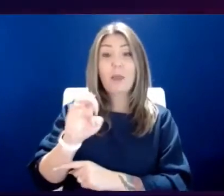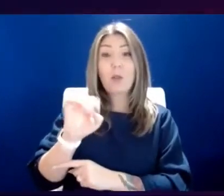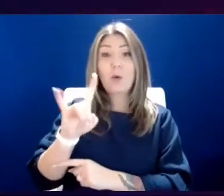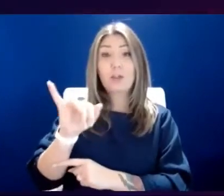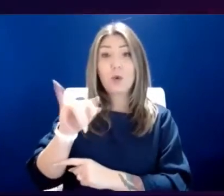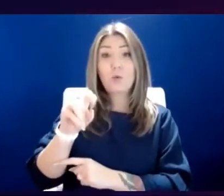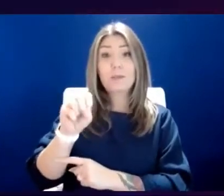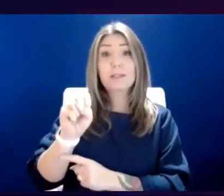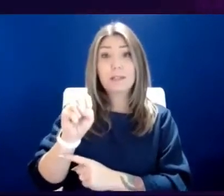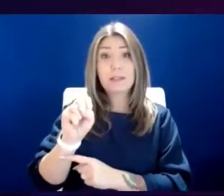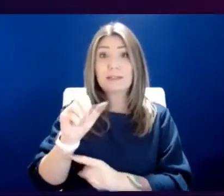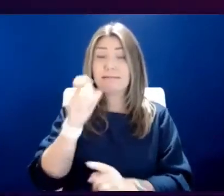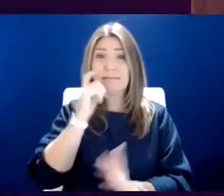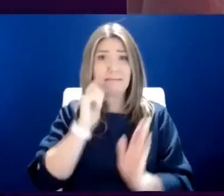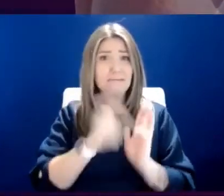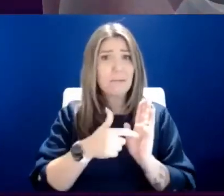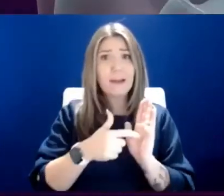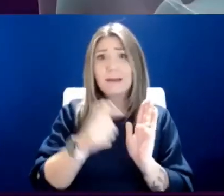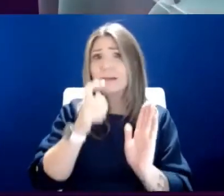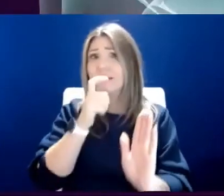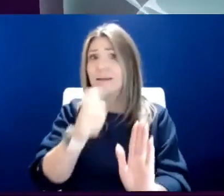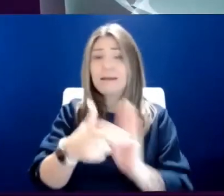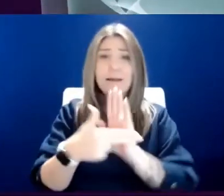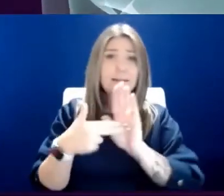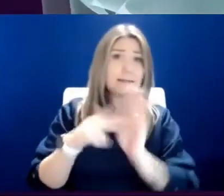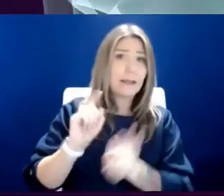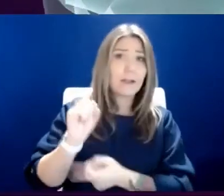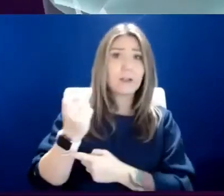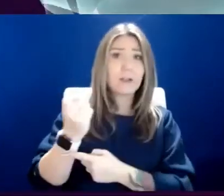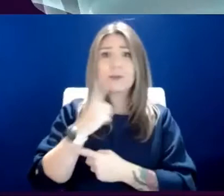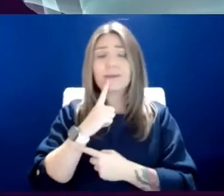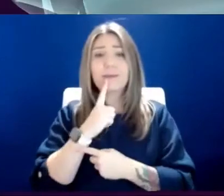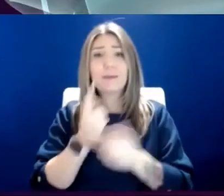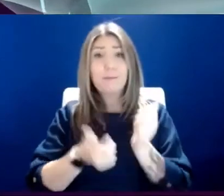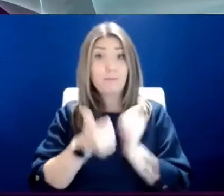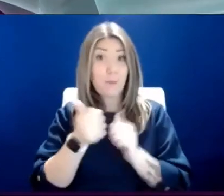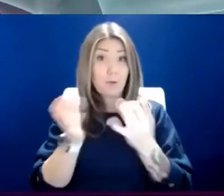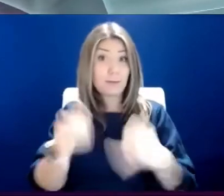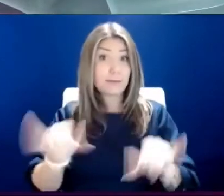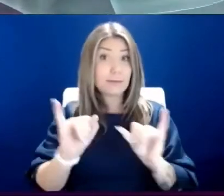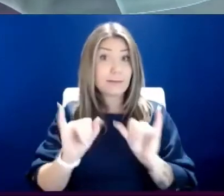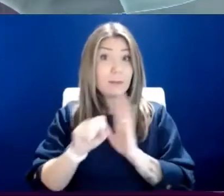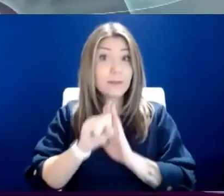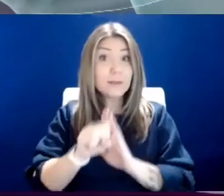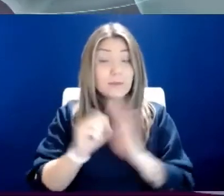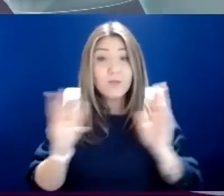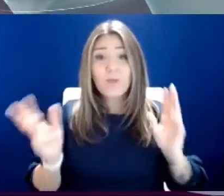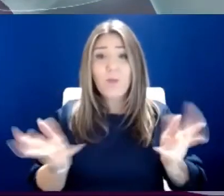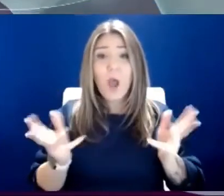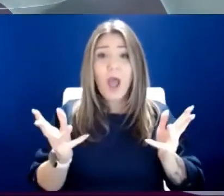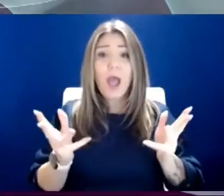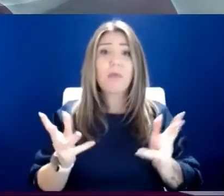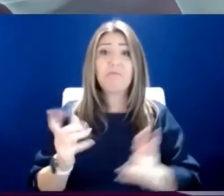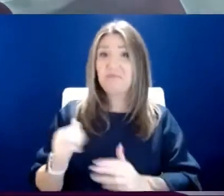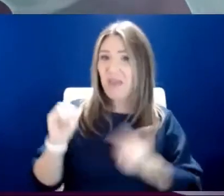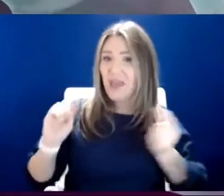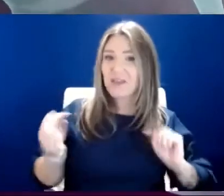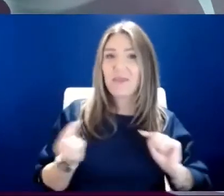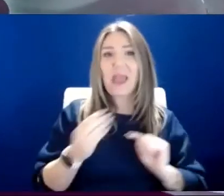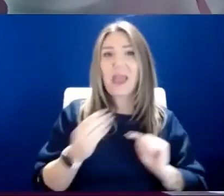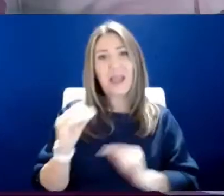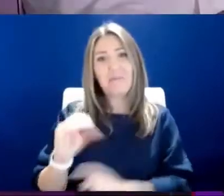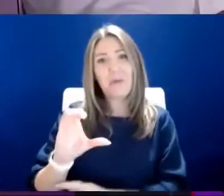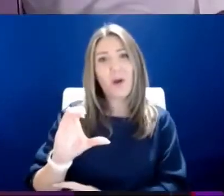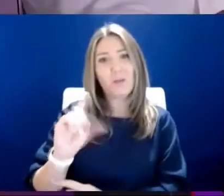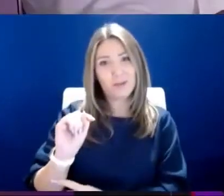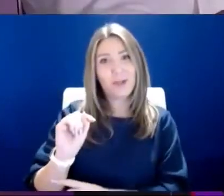Under-recognized, underdiagnosed. Dr. Gupta says the most common signs of ATTR amyloidosis happen to be back pain and carpal tunnel. It